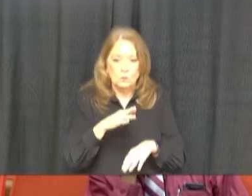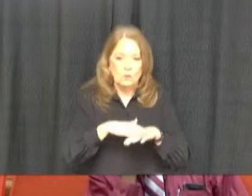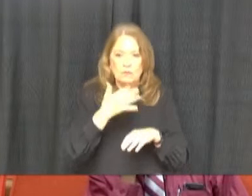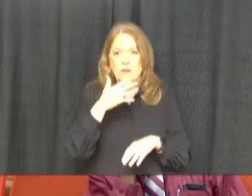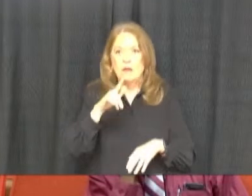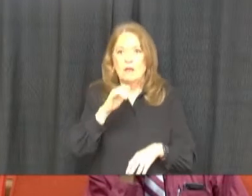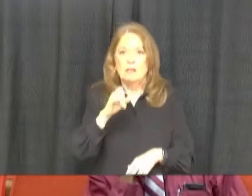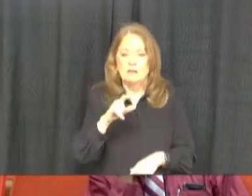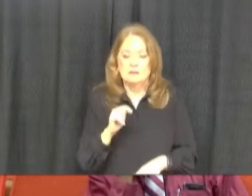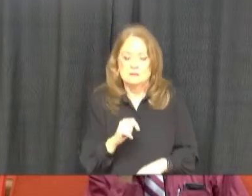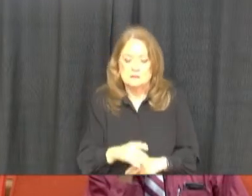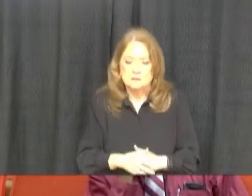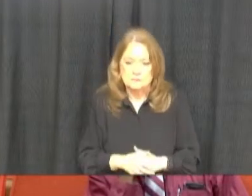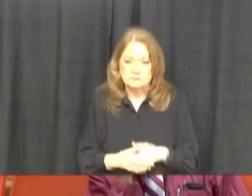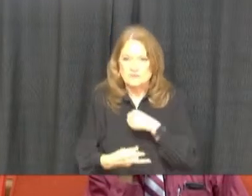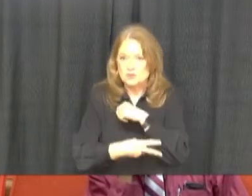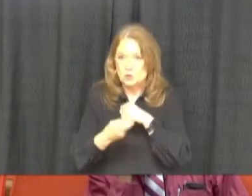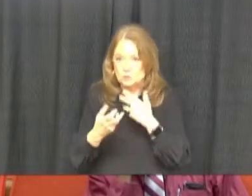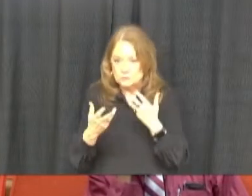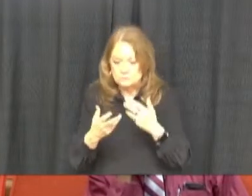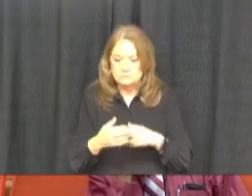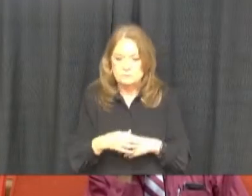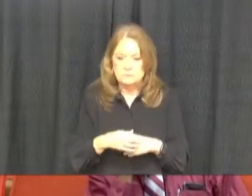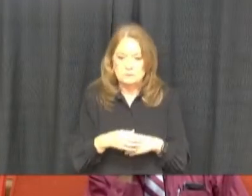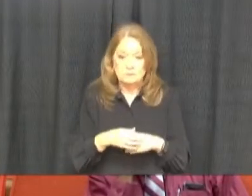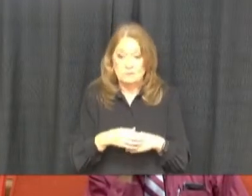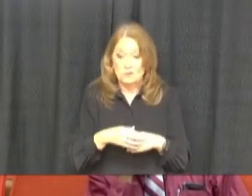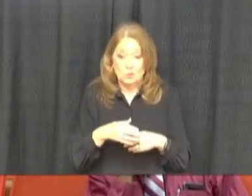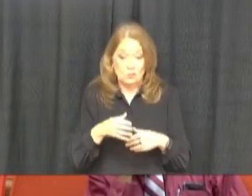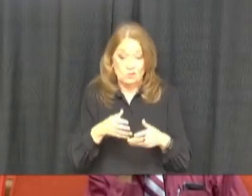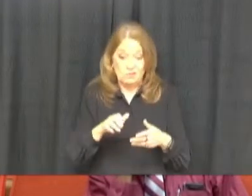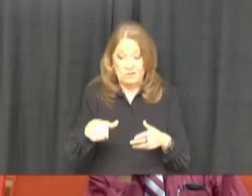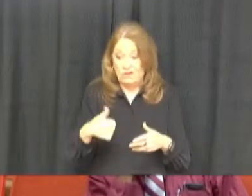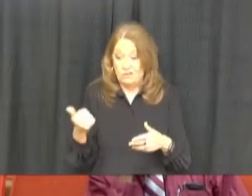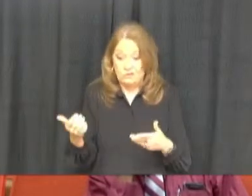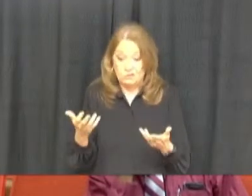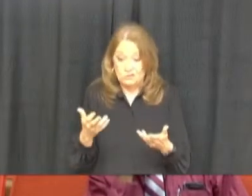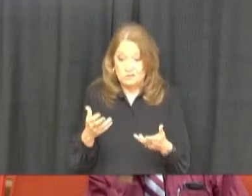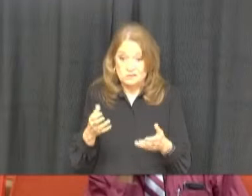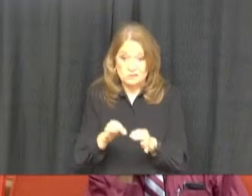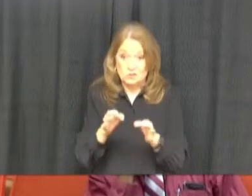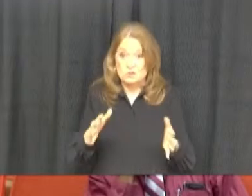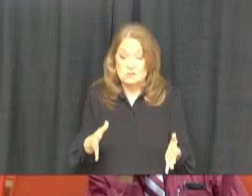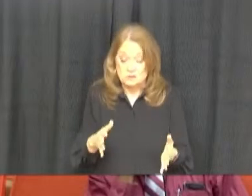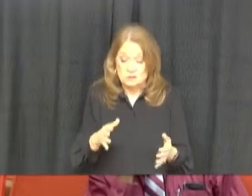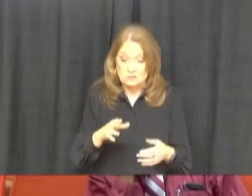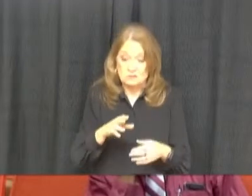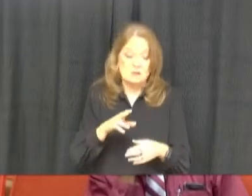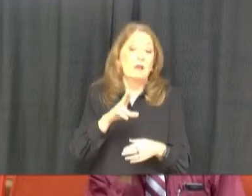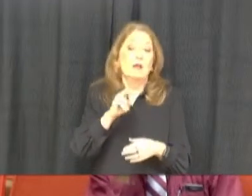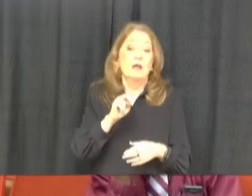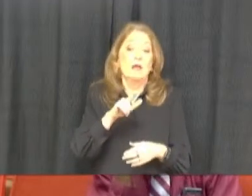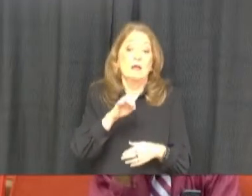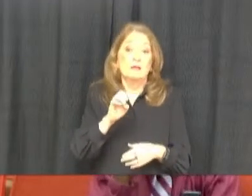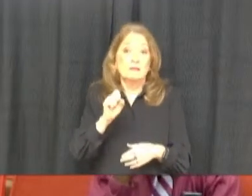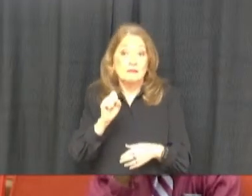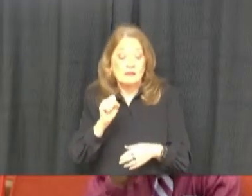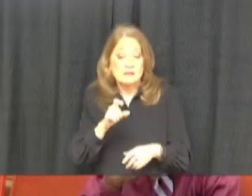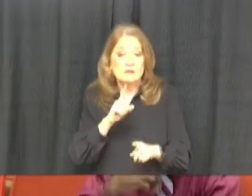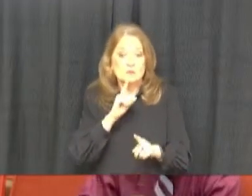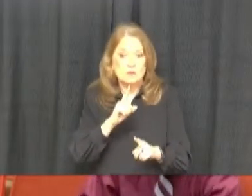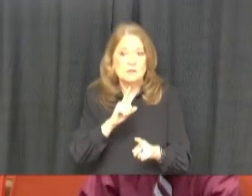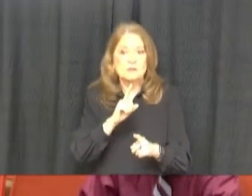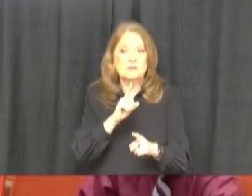list. The rest of that is useless to us until there's a legitimate law enforcement